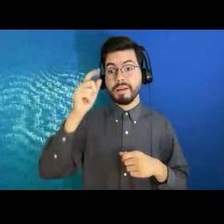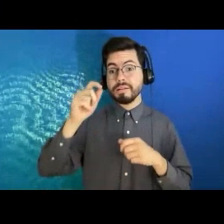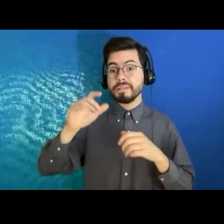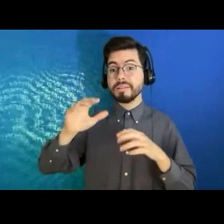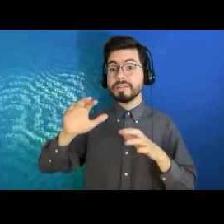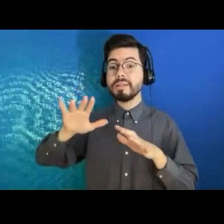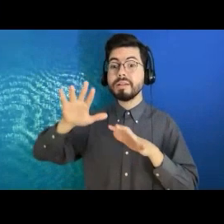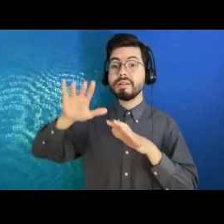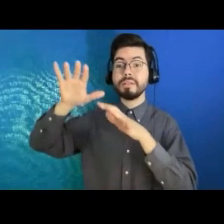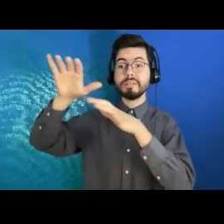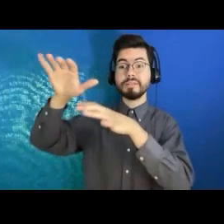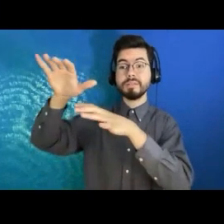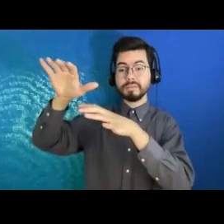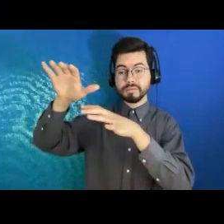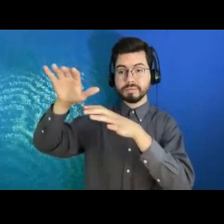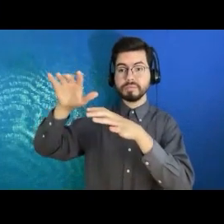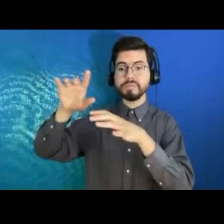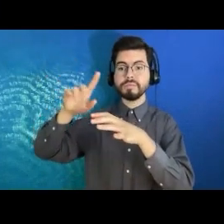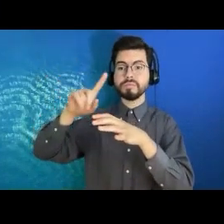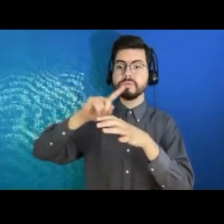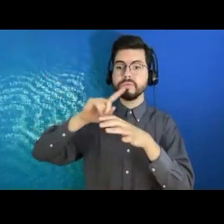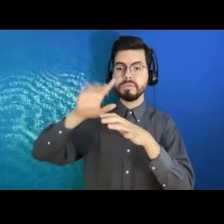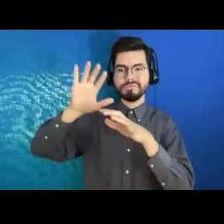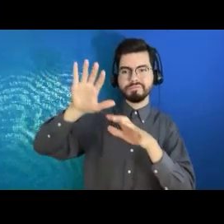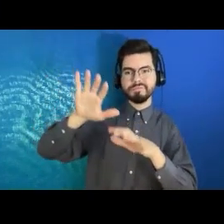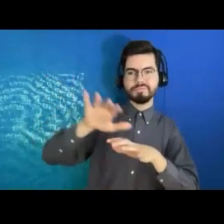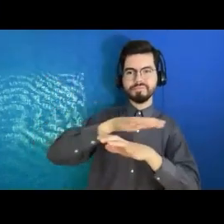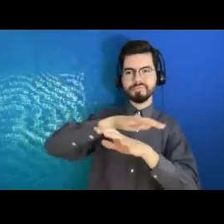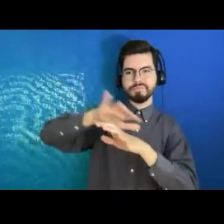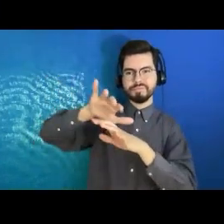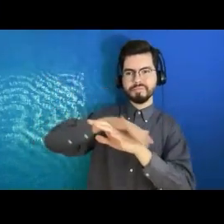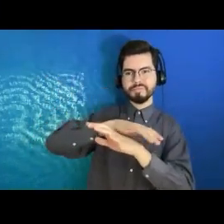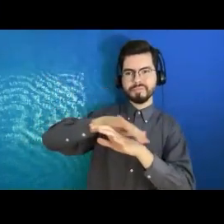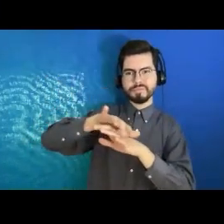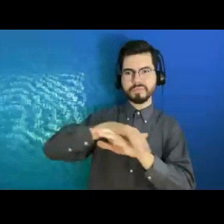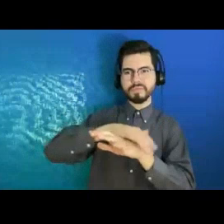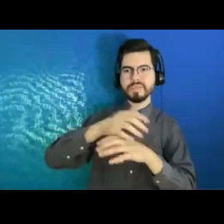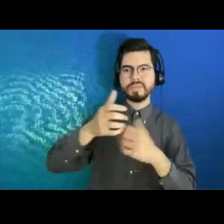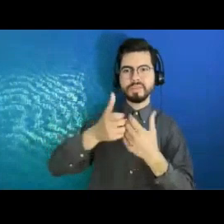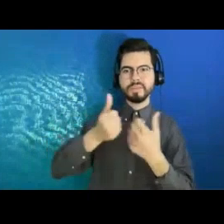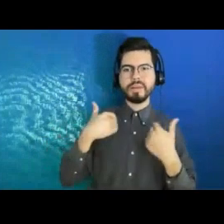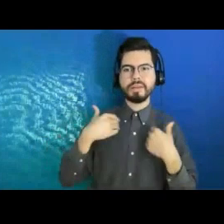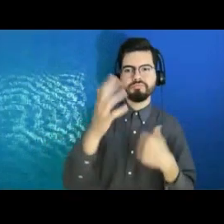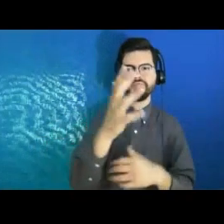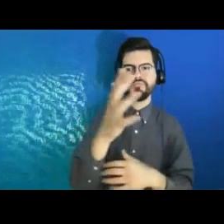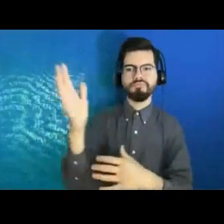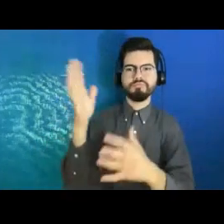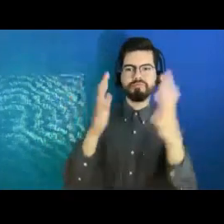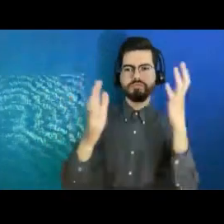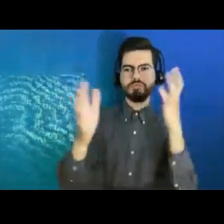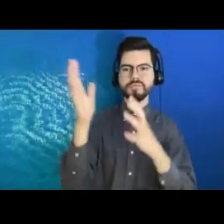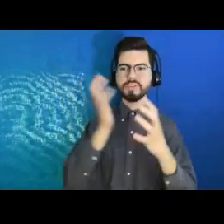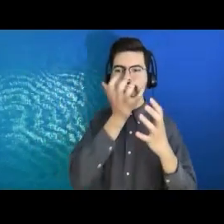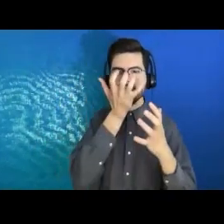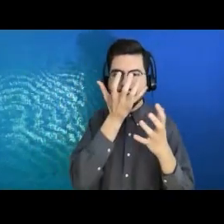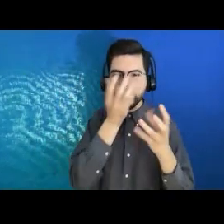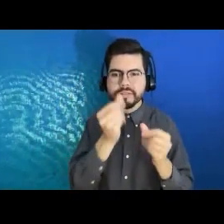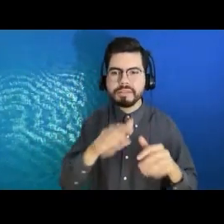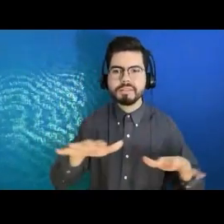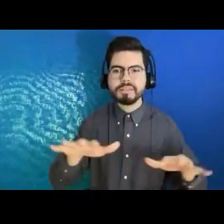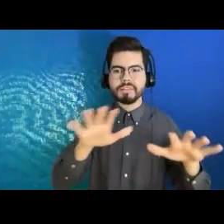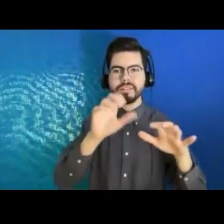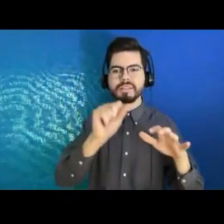areas are kind of separated from the main, they'd have to move through a lot of forest, and there's a ton of grassland in the southeast corner of the